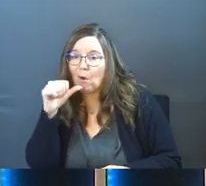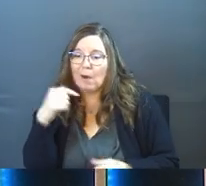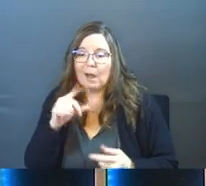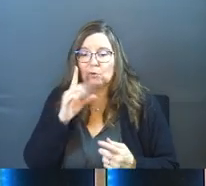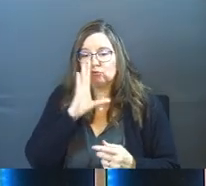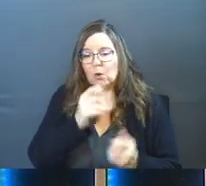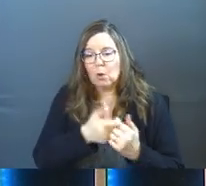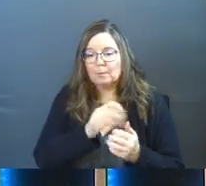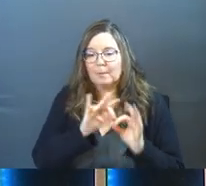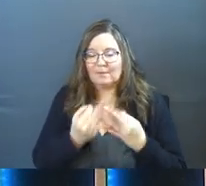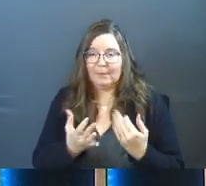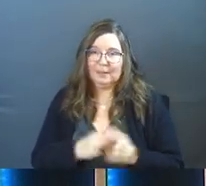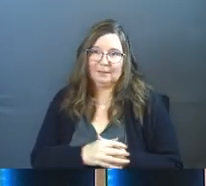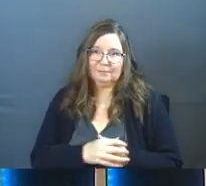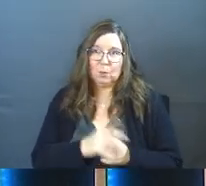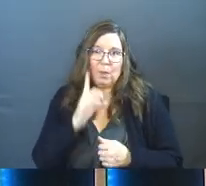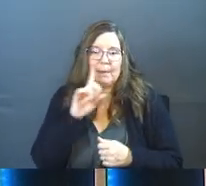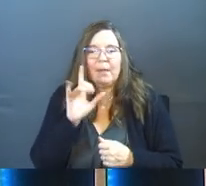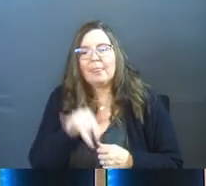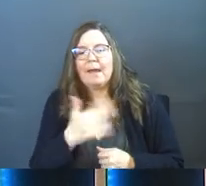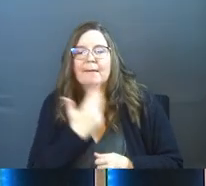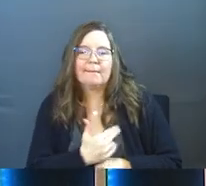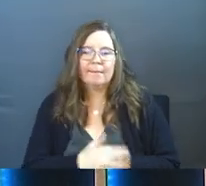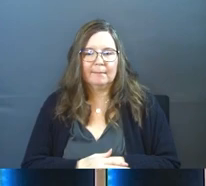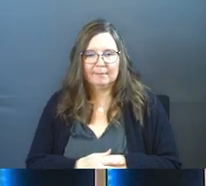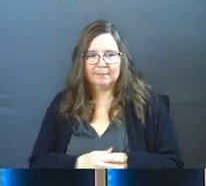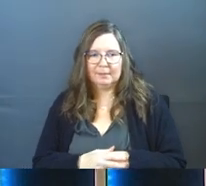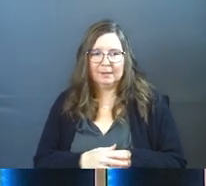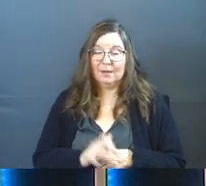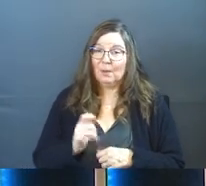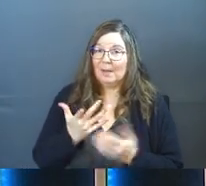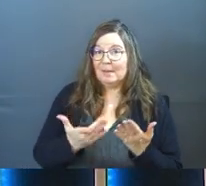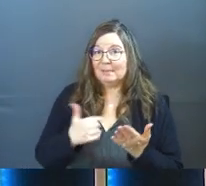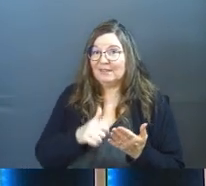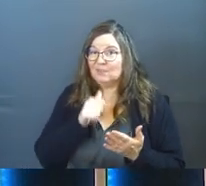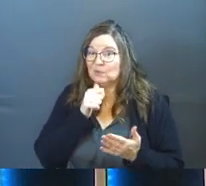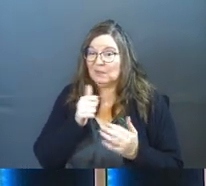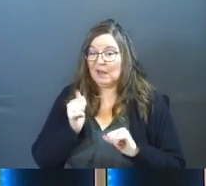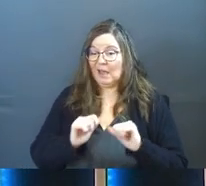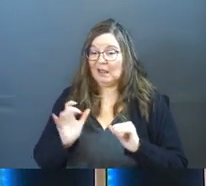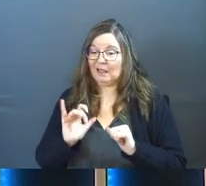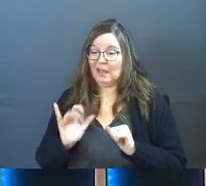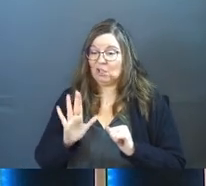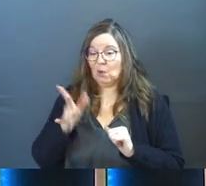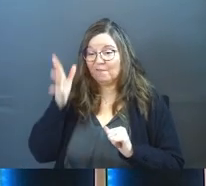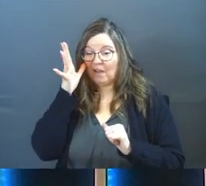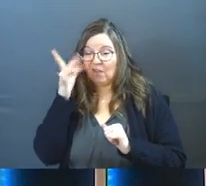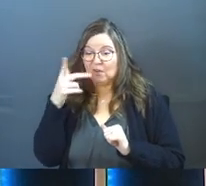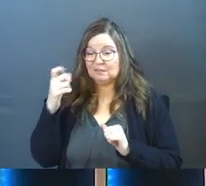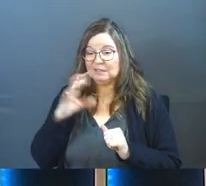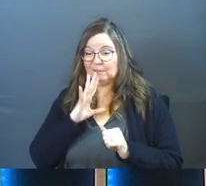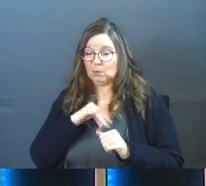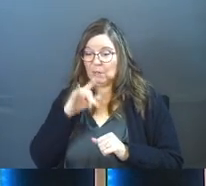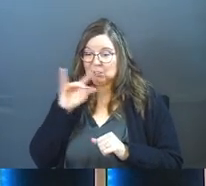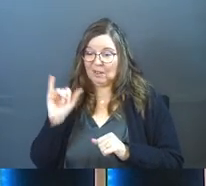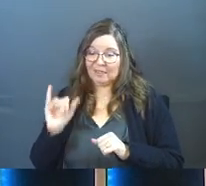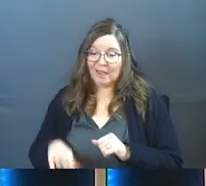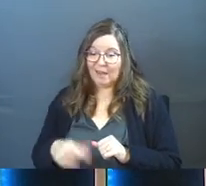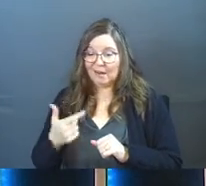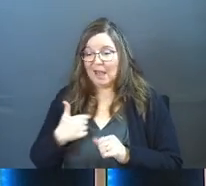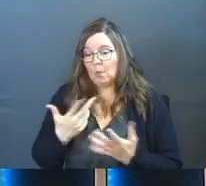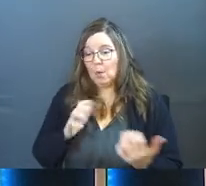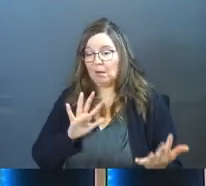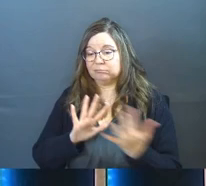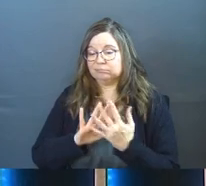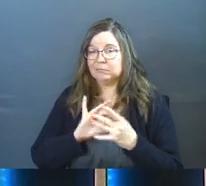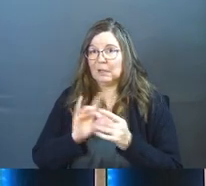I'd come straight home to my family. What do you think about that, honey? Yeah. Well, maybe if you didn't act so much like your father and speak to our children like that, I'd